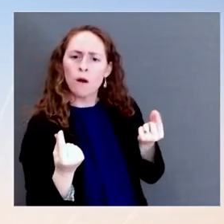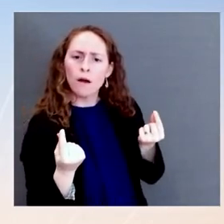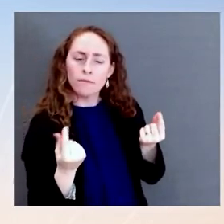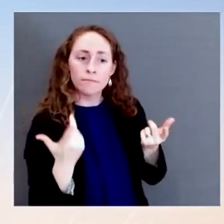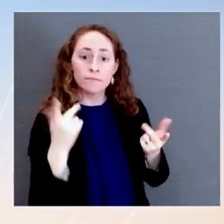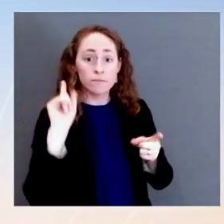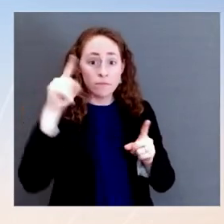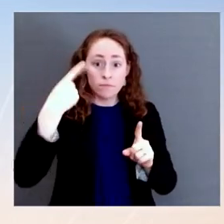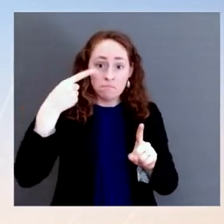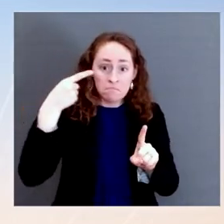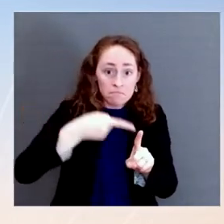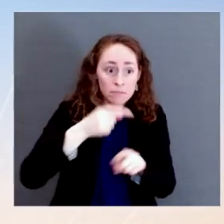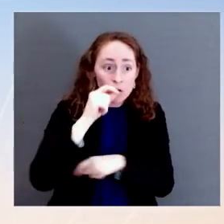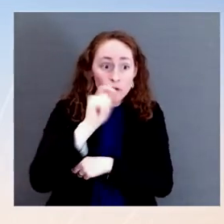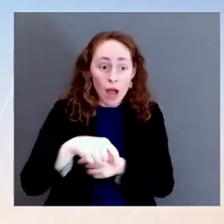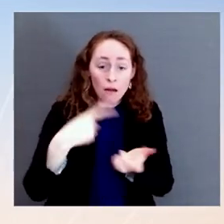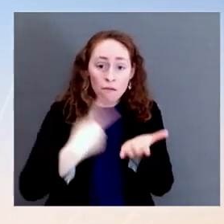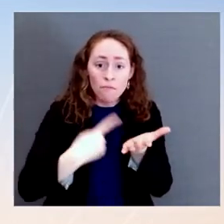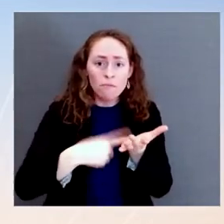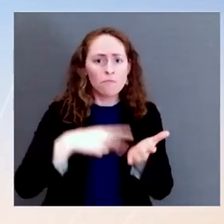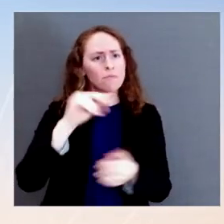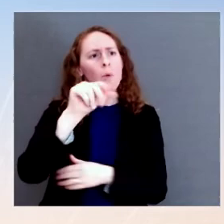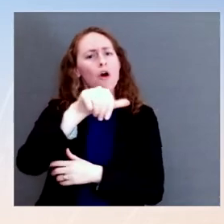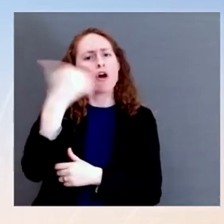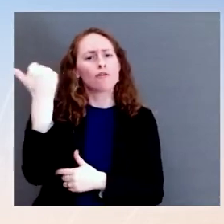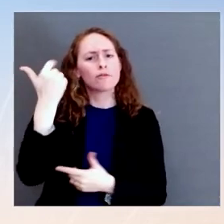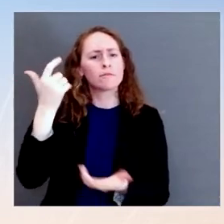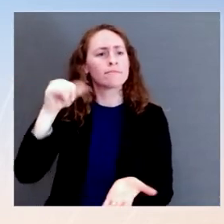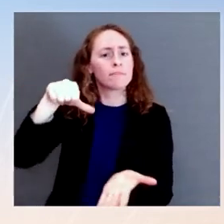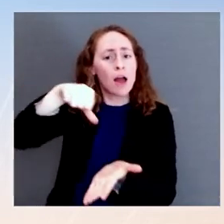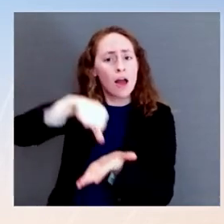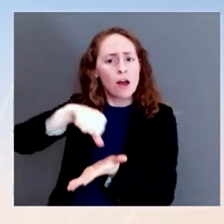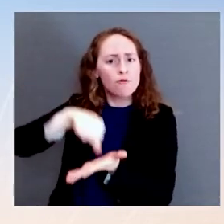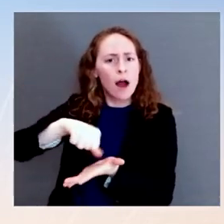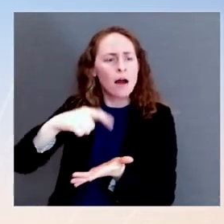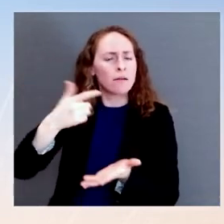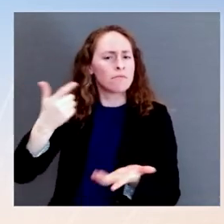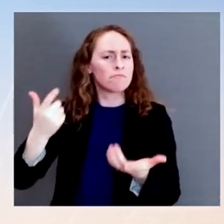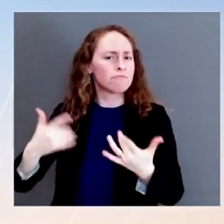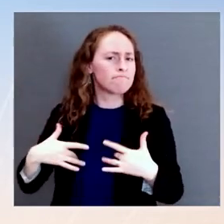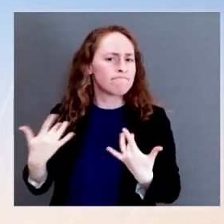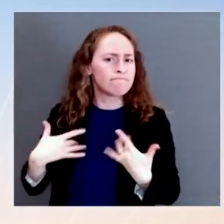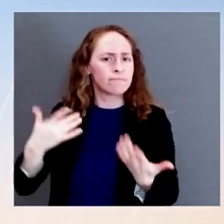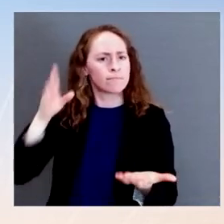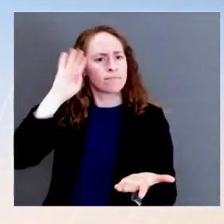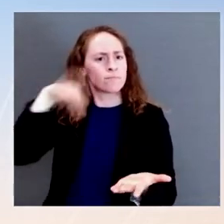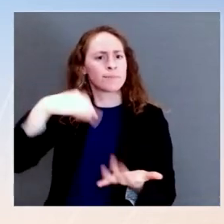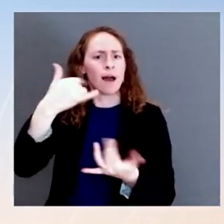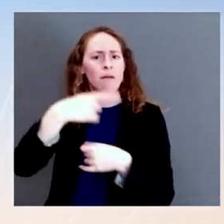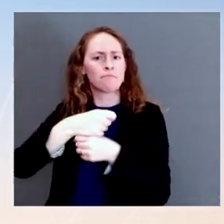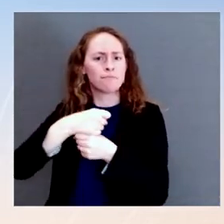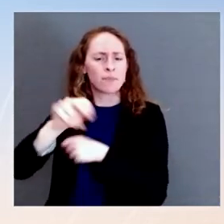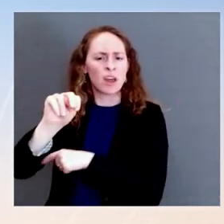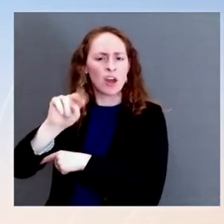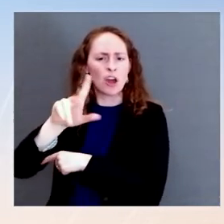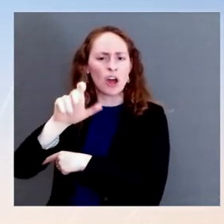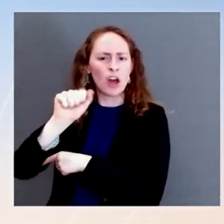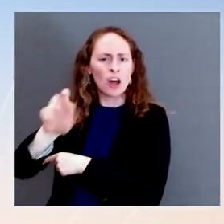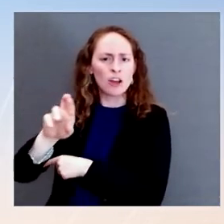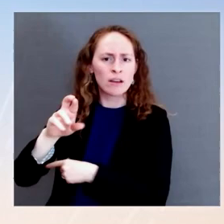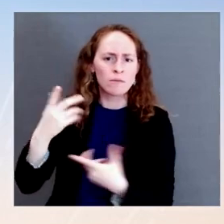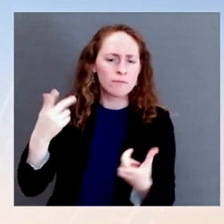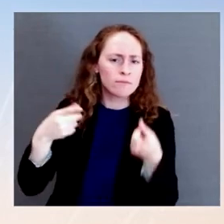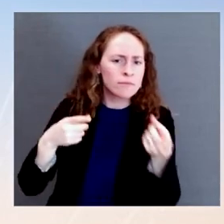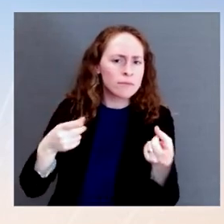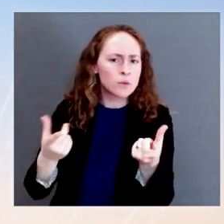talks and what that looks like moving forward, and other strategic stability issues where we have worked together in the past. Just very quickly on